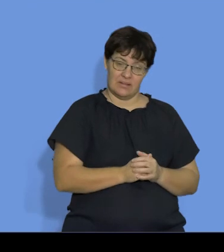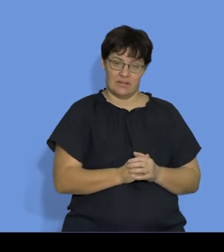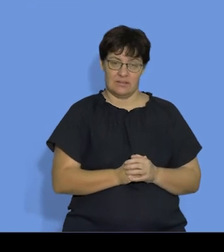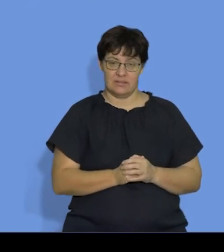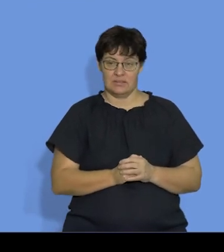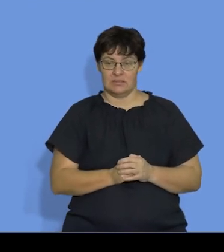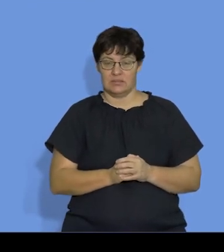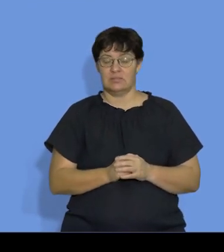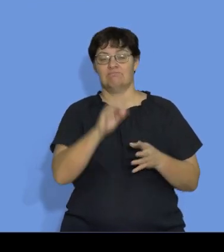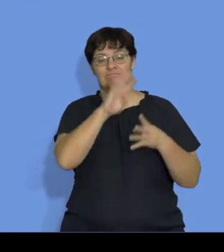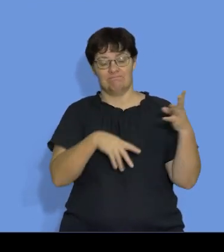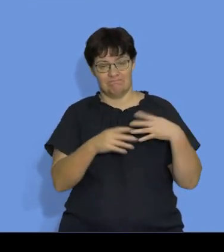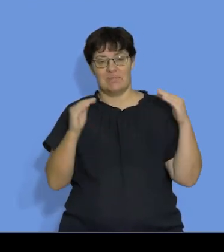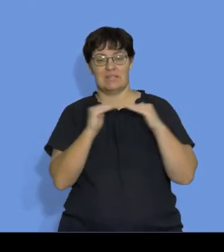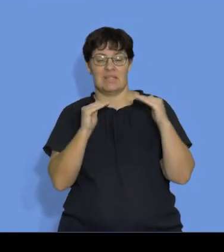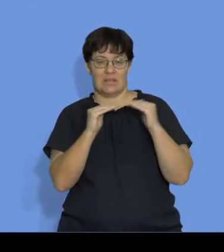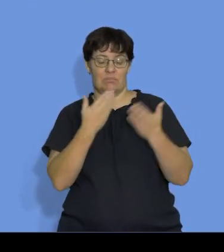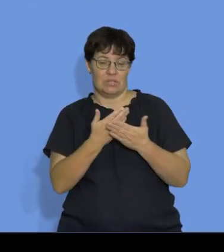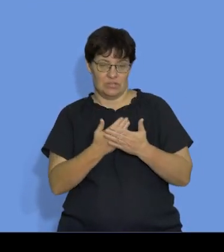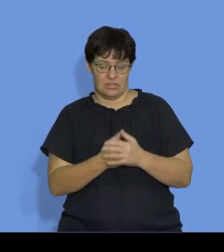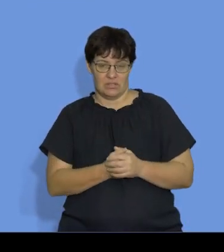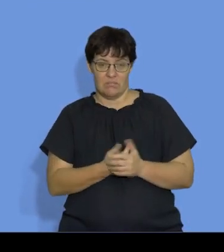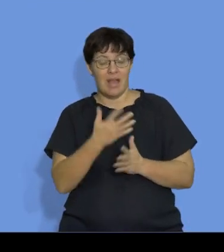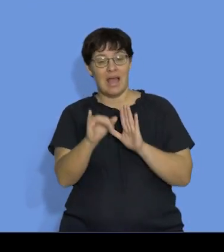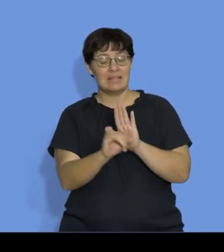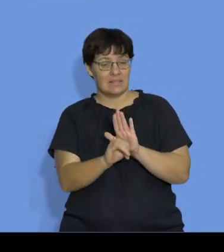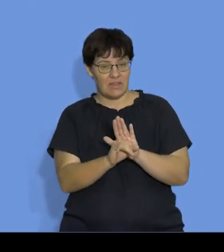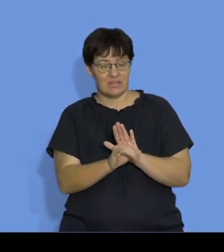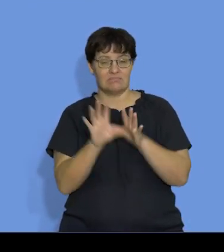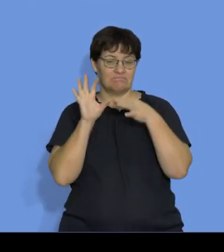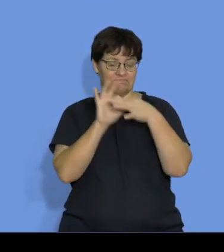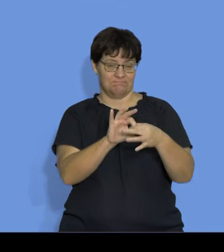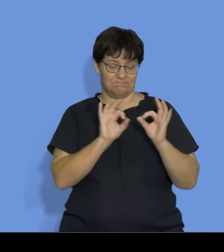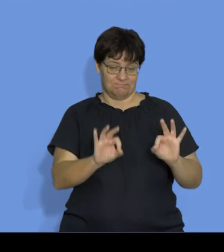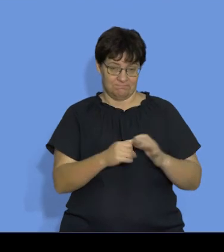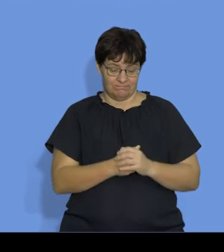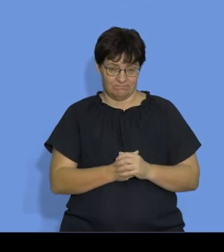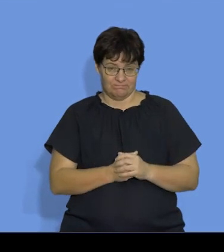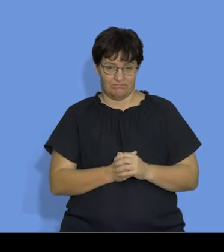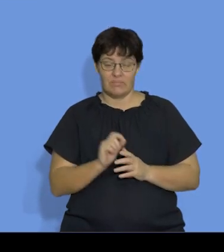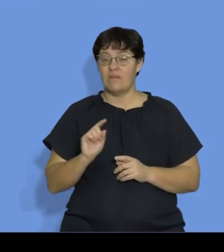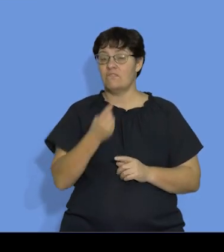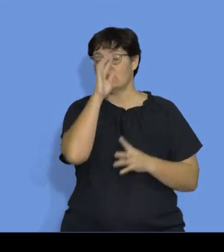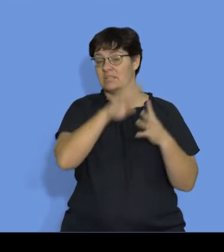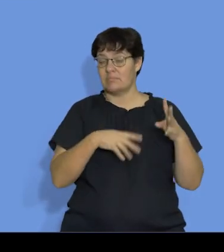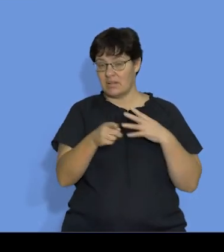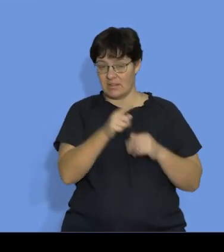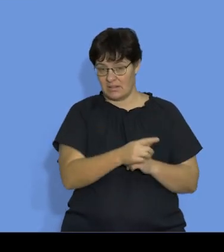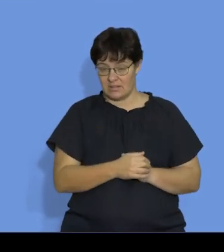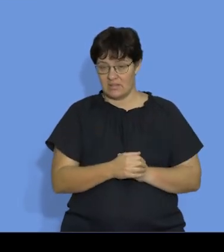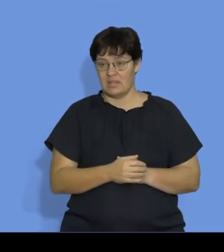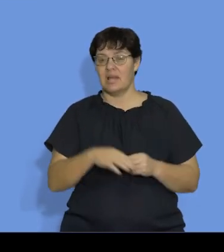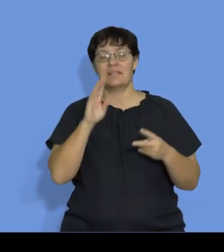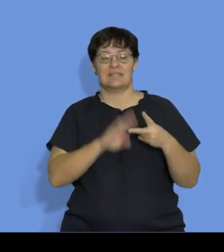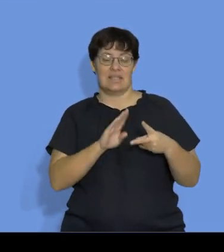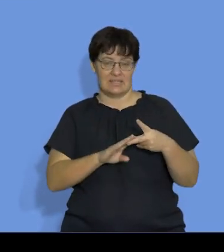table of standard reduction potentials and identify the relevant one. So this is the first part of the table, and then in the second part we